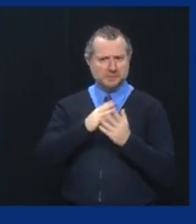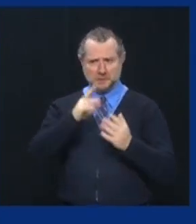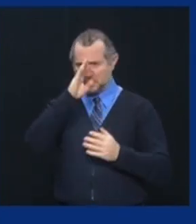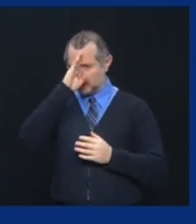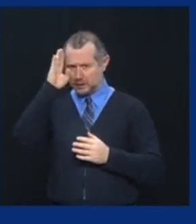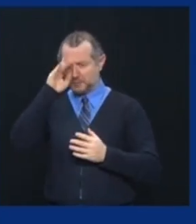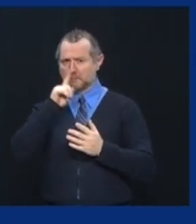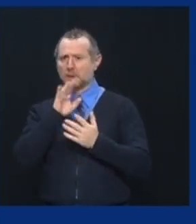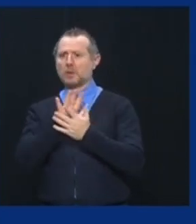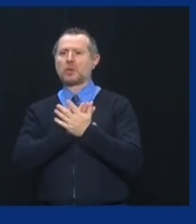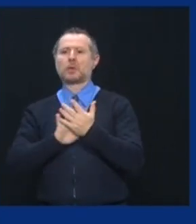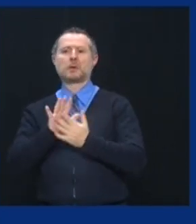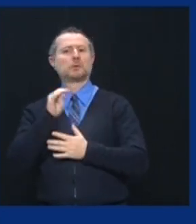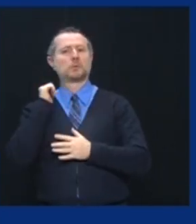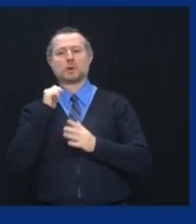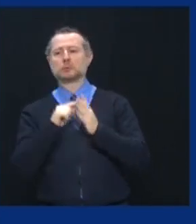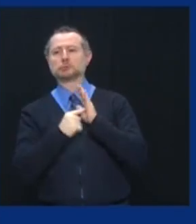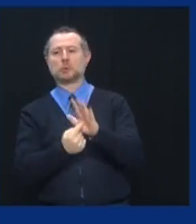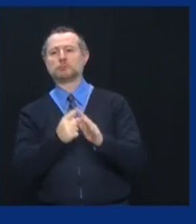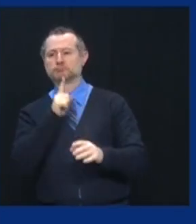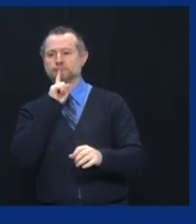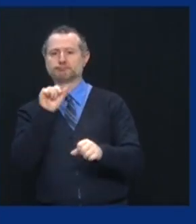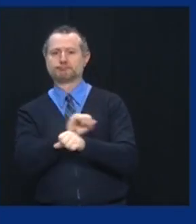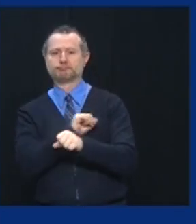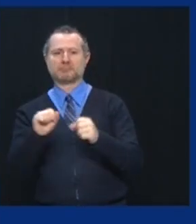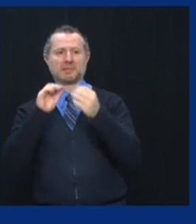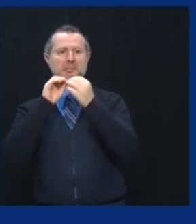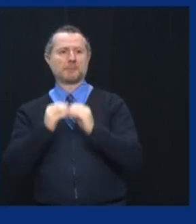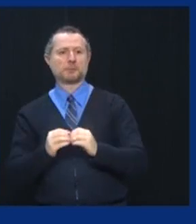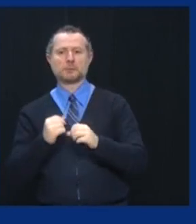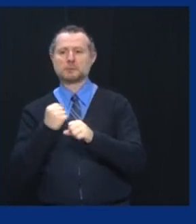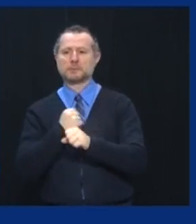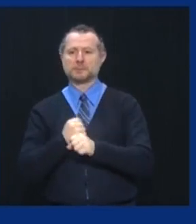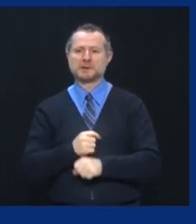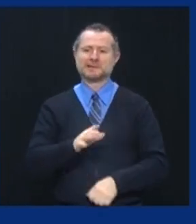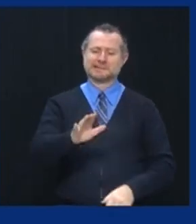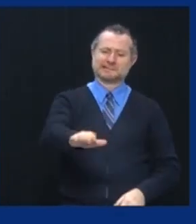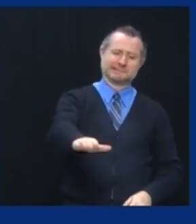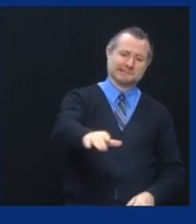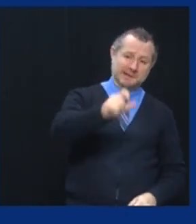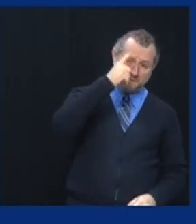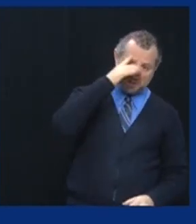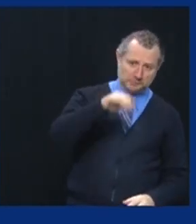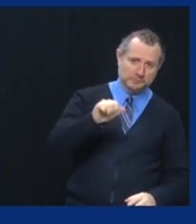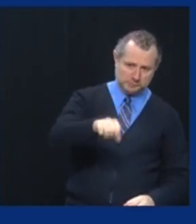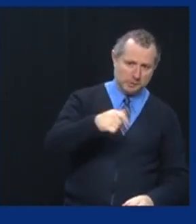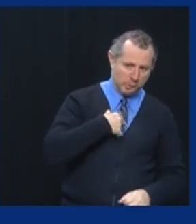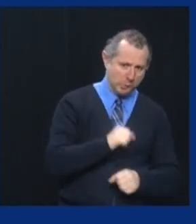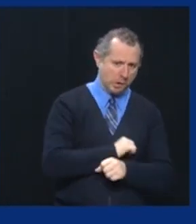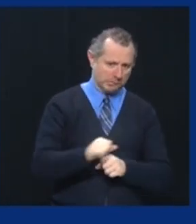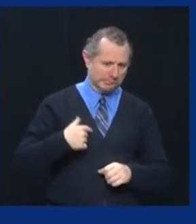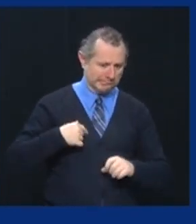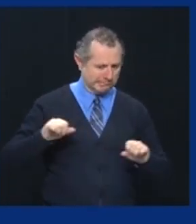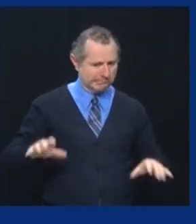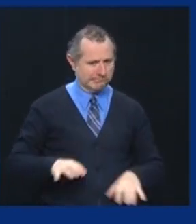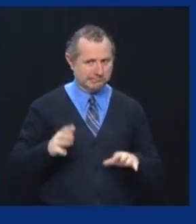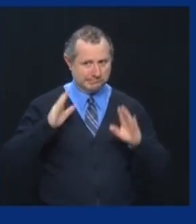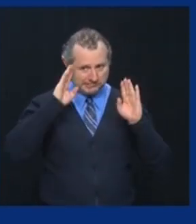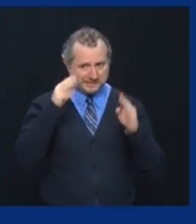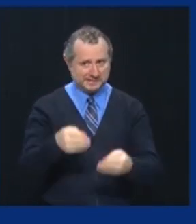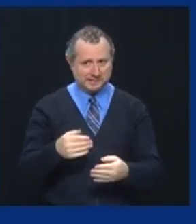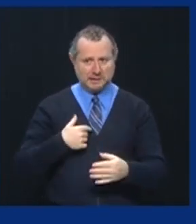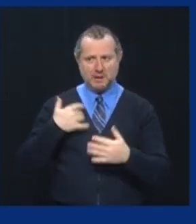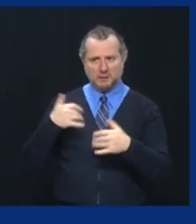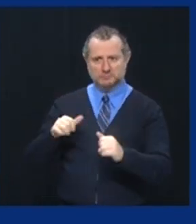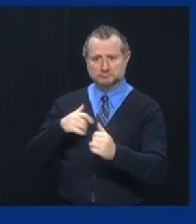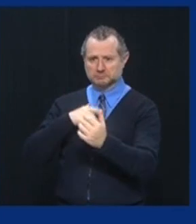that. Yeah, this is a little bit of a work in progress. We posted online, when I don't know if we did